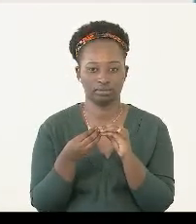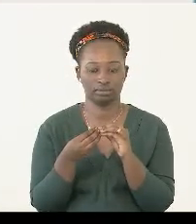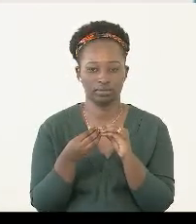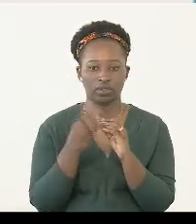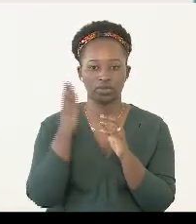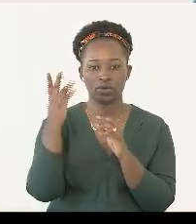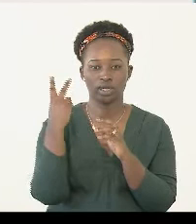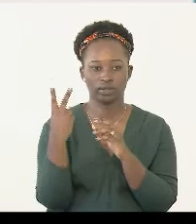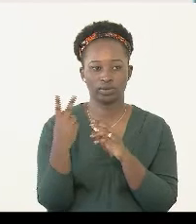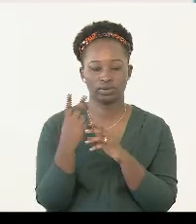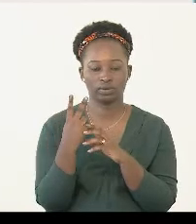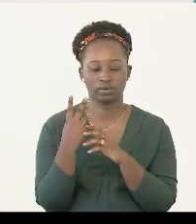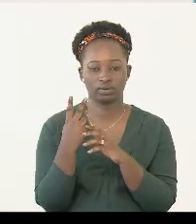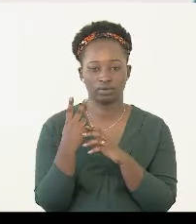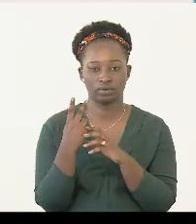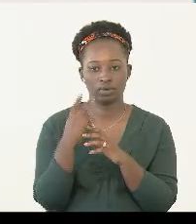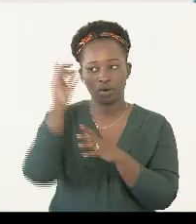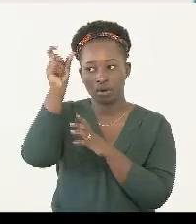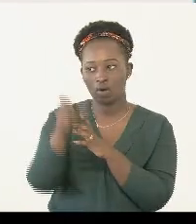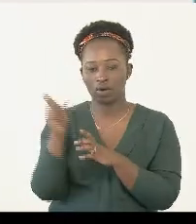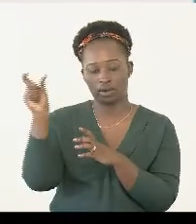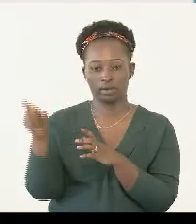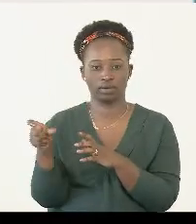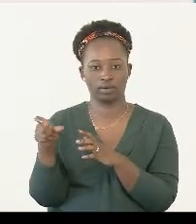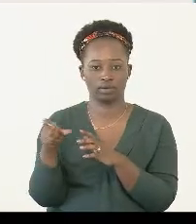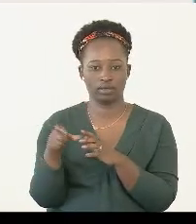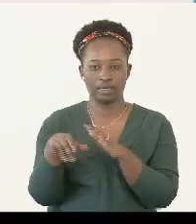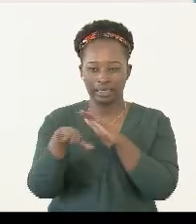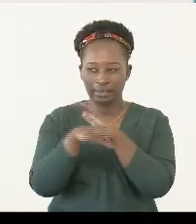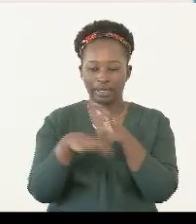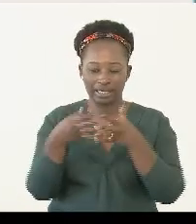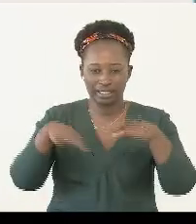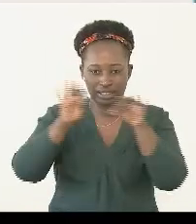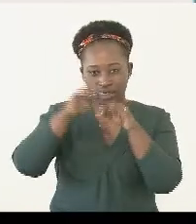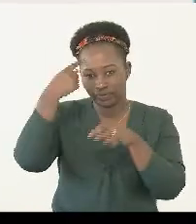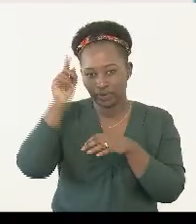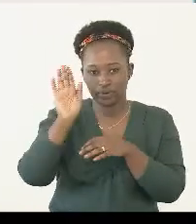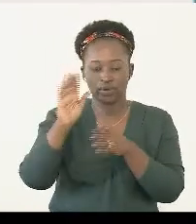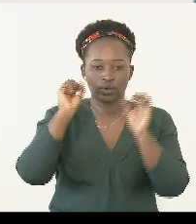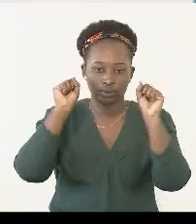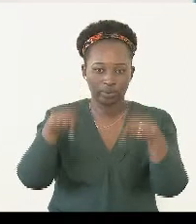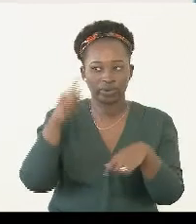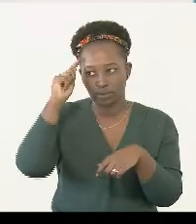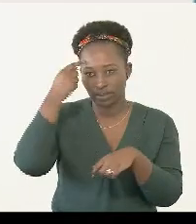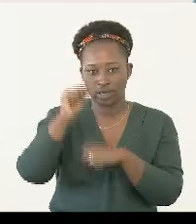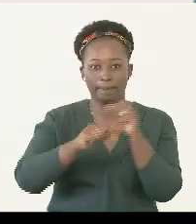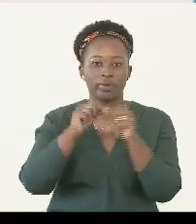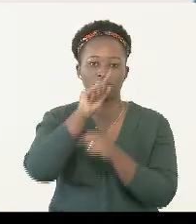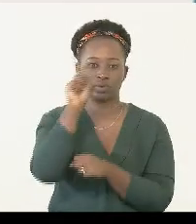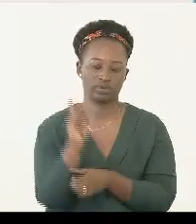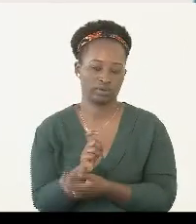Those are the two core, the main engine for you to be able to think about the question.